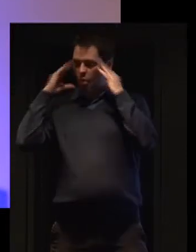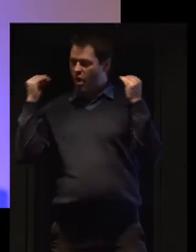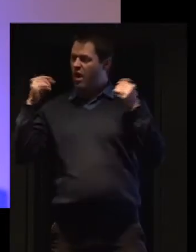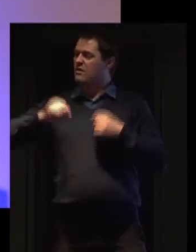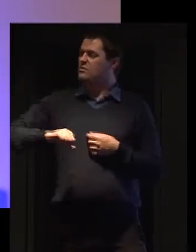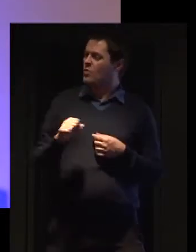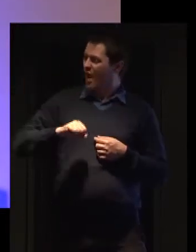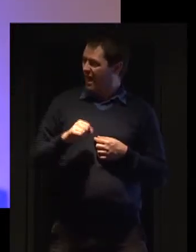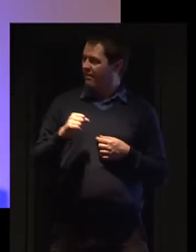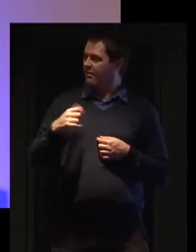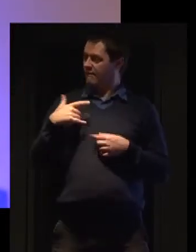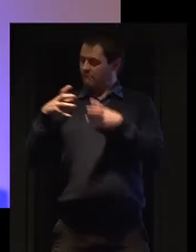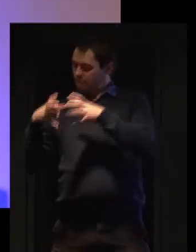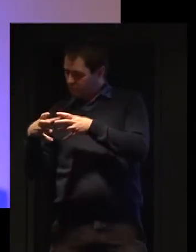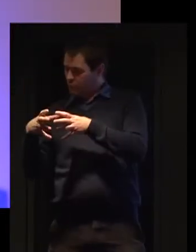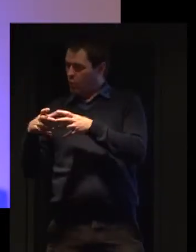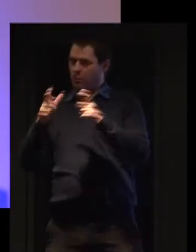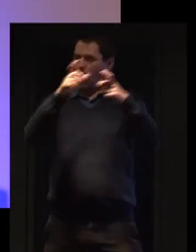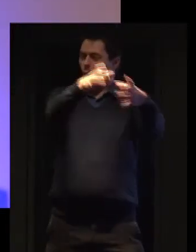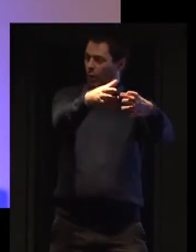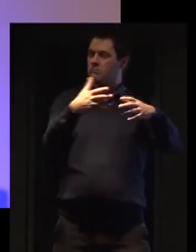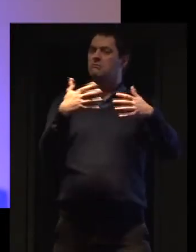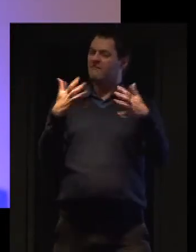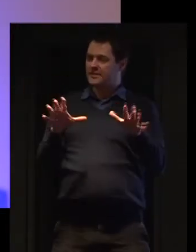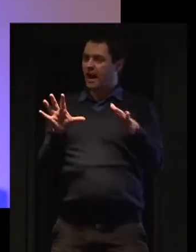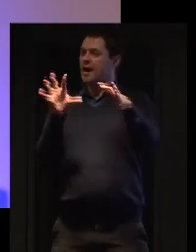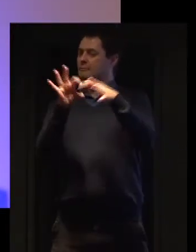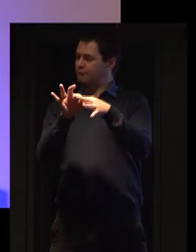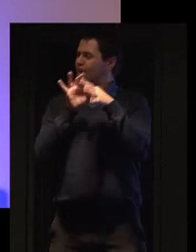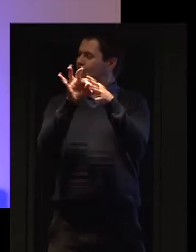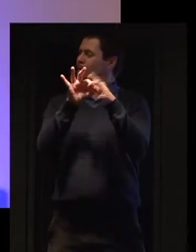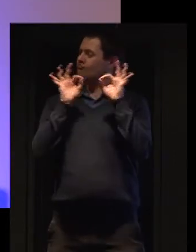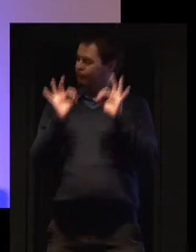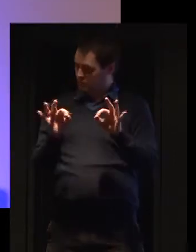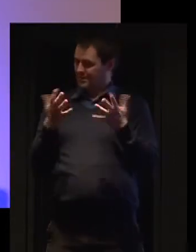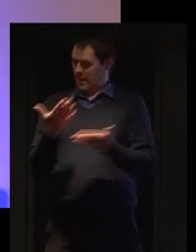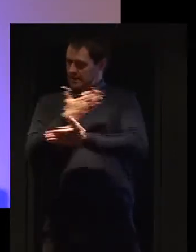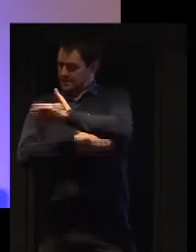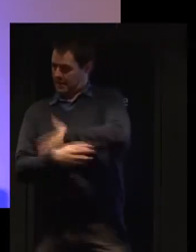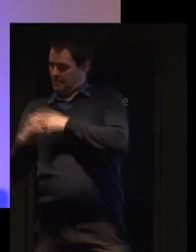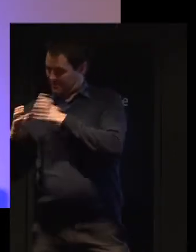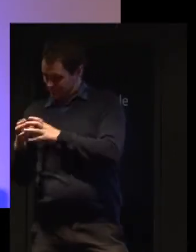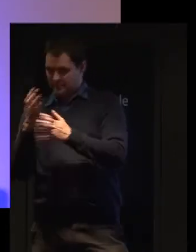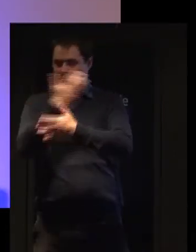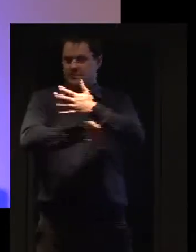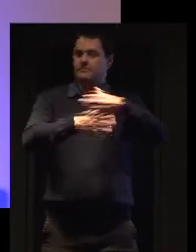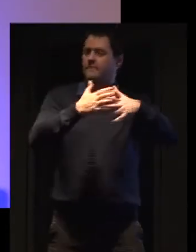Hibernian DSA, which recently started, who's the secretary, is just going to say a couple of words that she'd like to